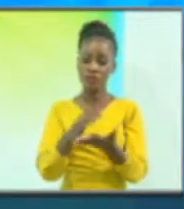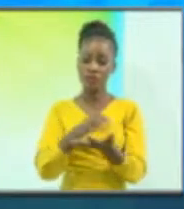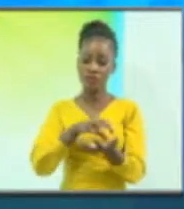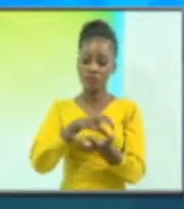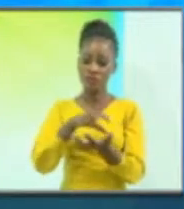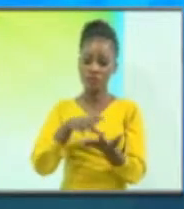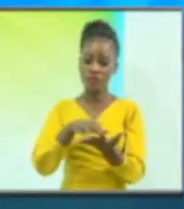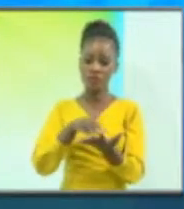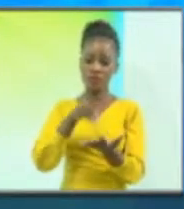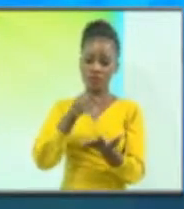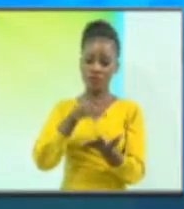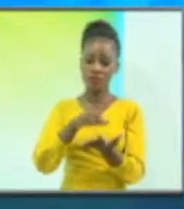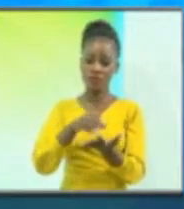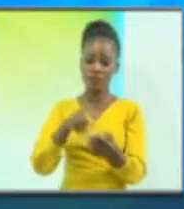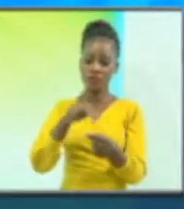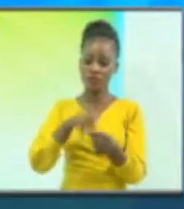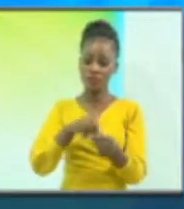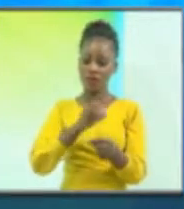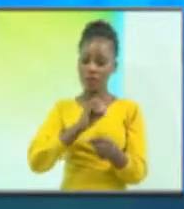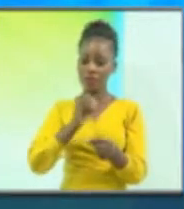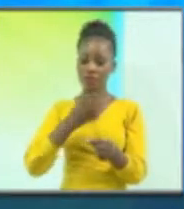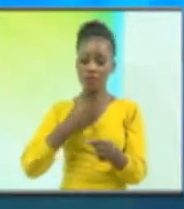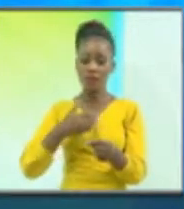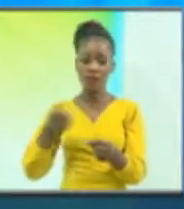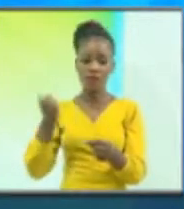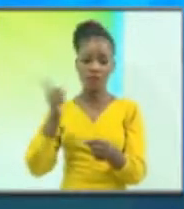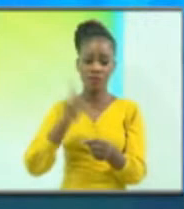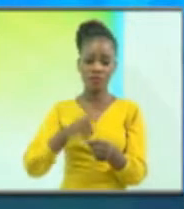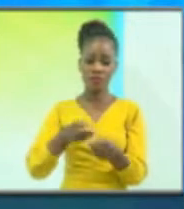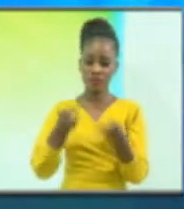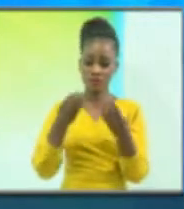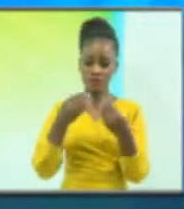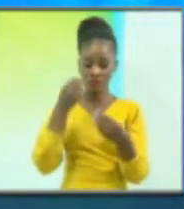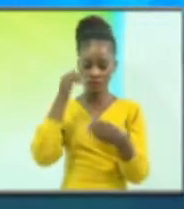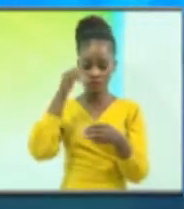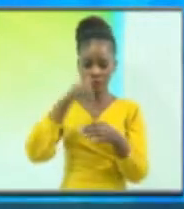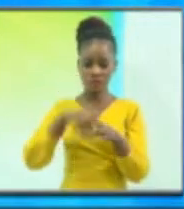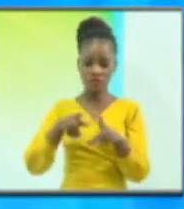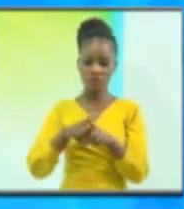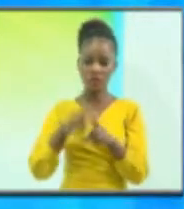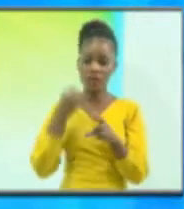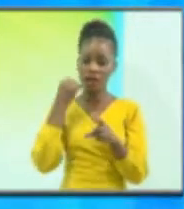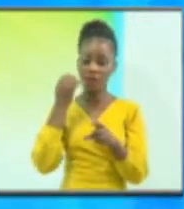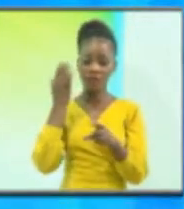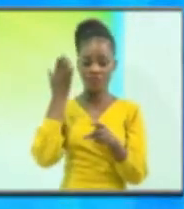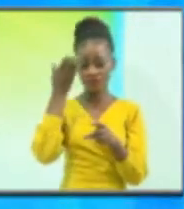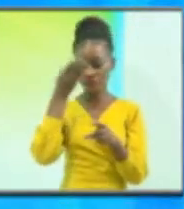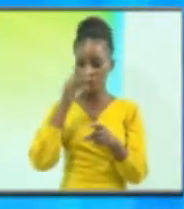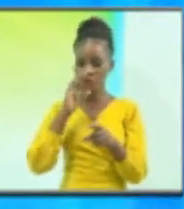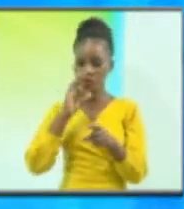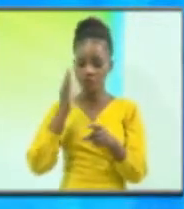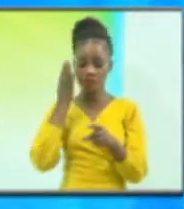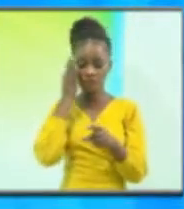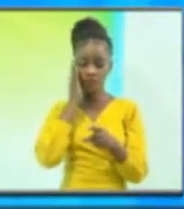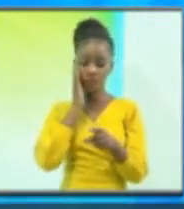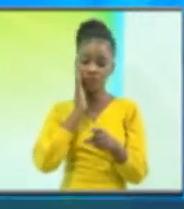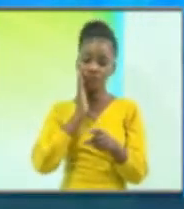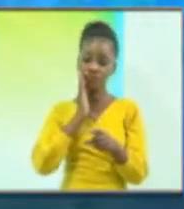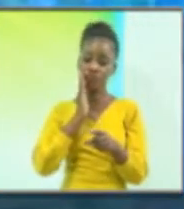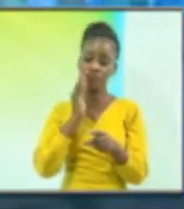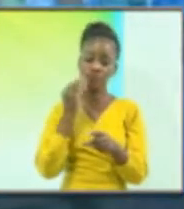substances applied. Our reporter Bronia Katusime gives an insight in the organic cosmetic industry of Uganda.